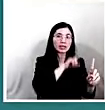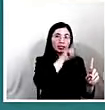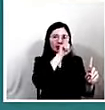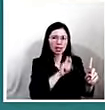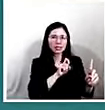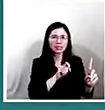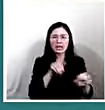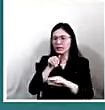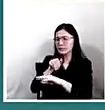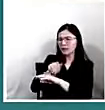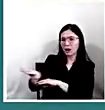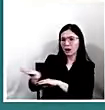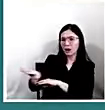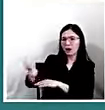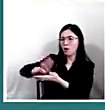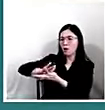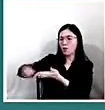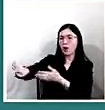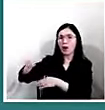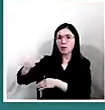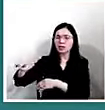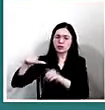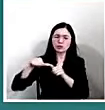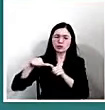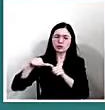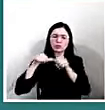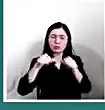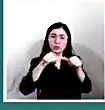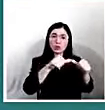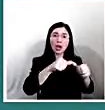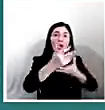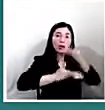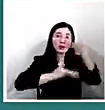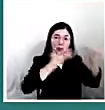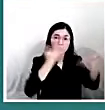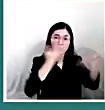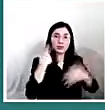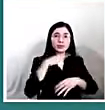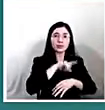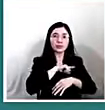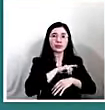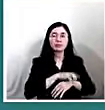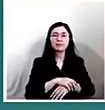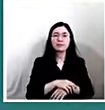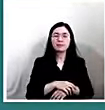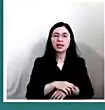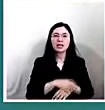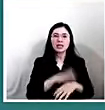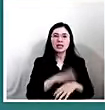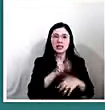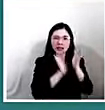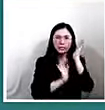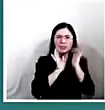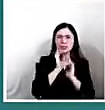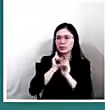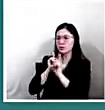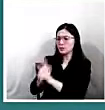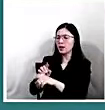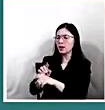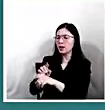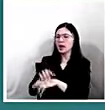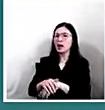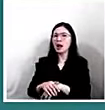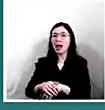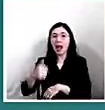away, for she keeps calling out after us." He said in reply, "I was